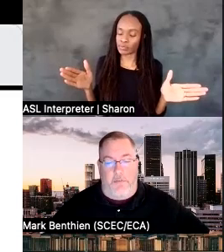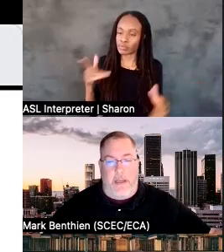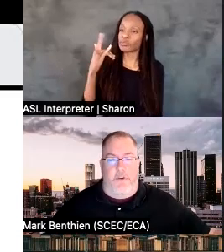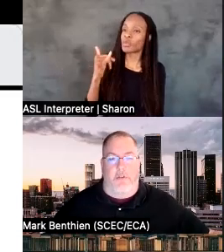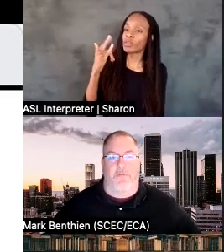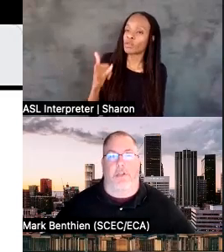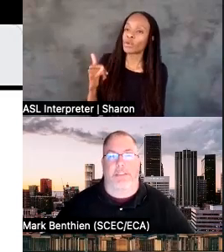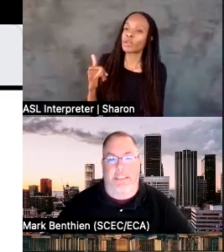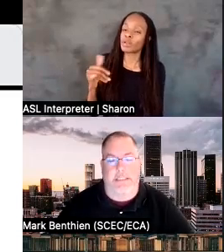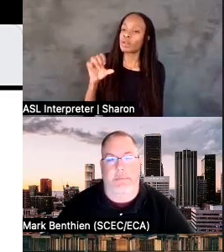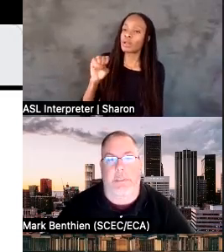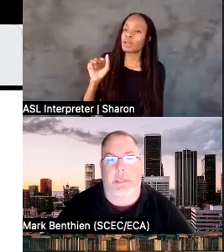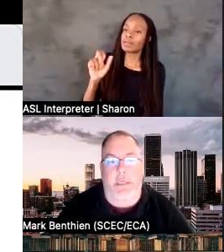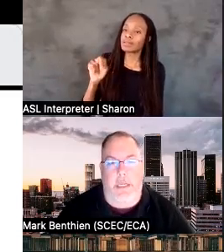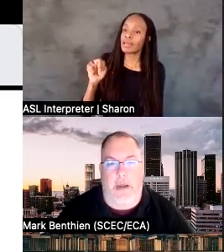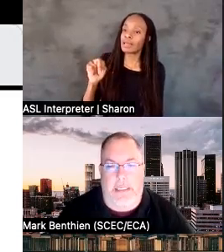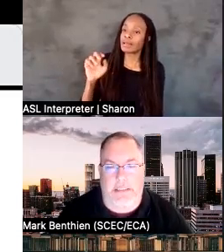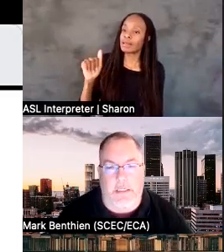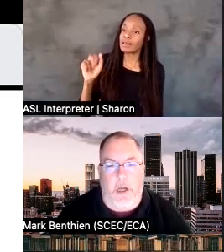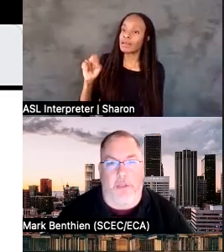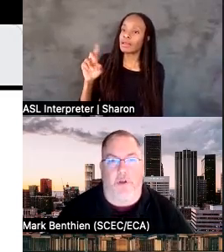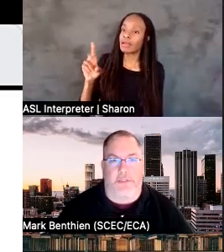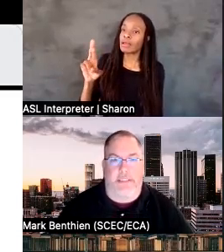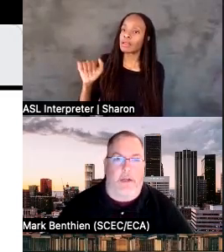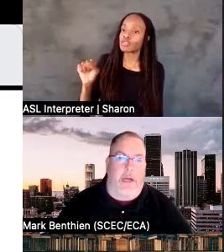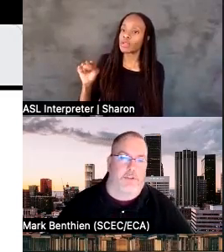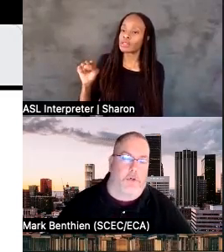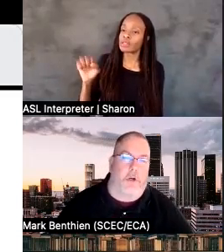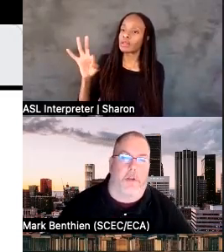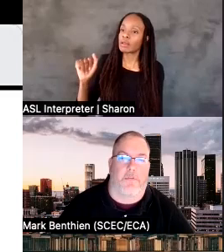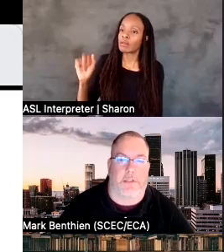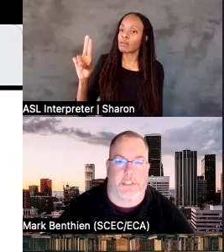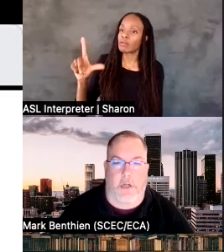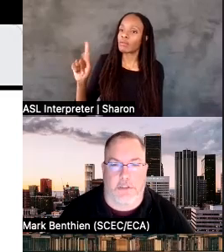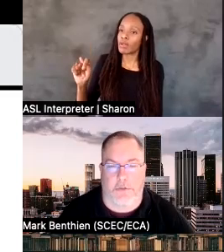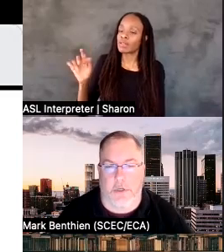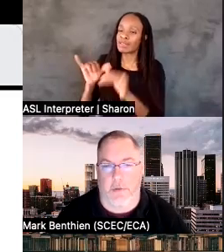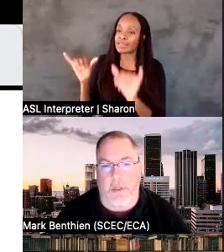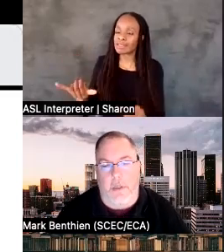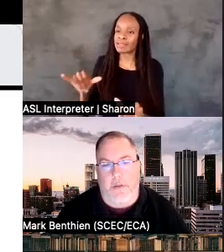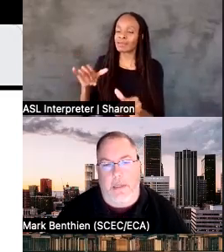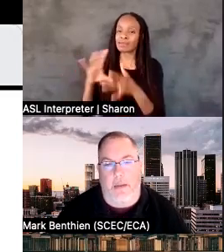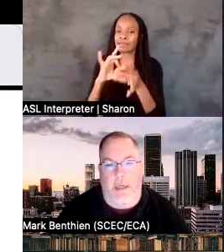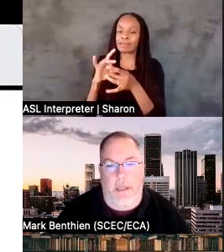California San Andreas fault system interacts, all the faults that are offshore, the faults that are onshore,